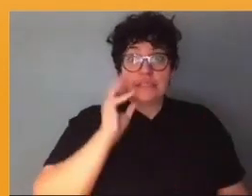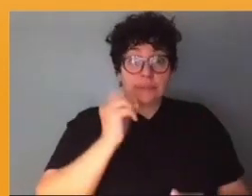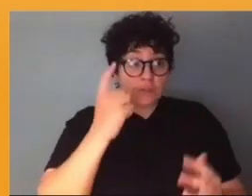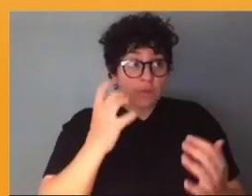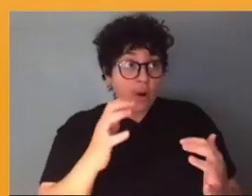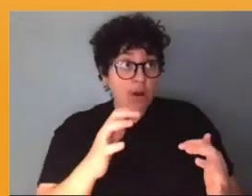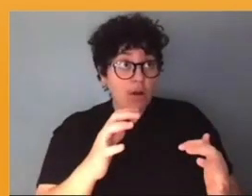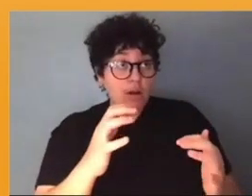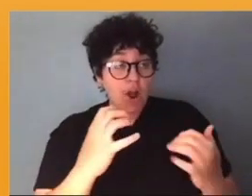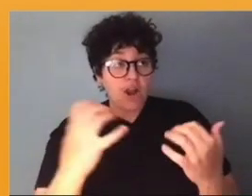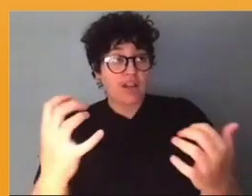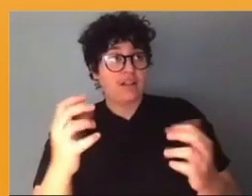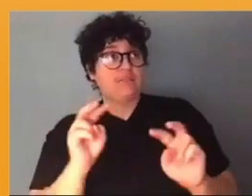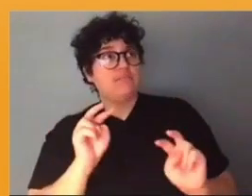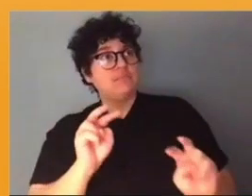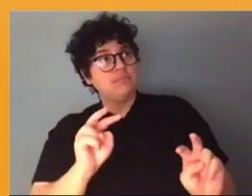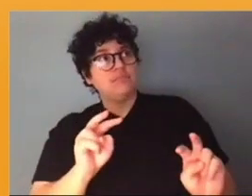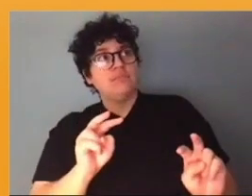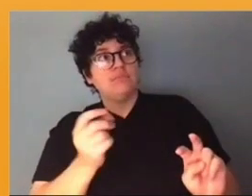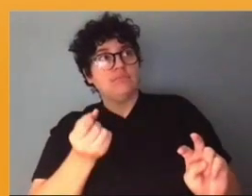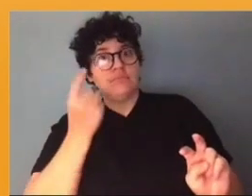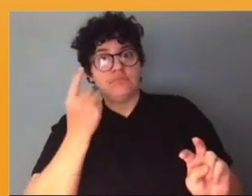dancers?